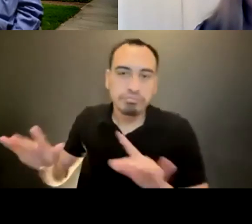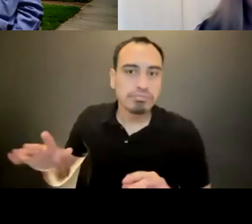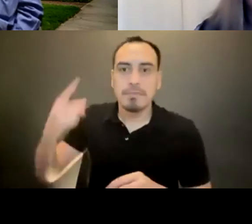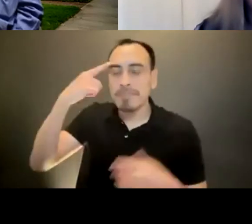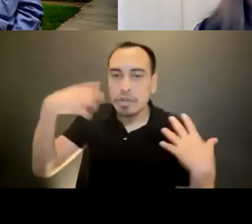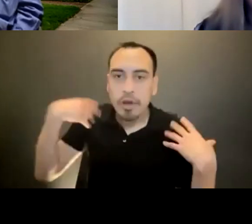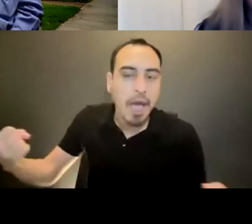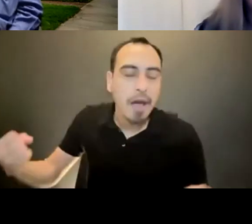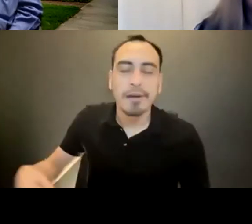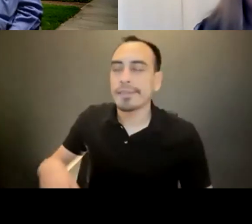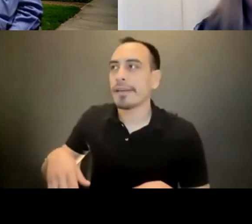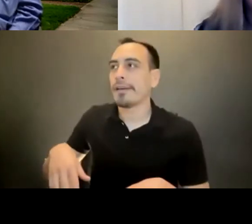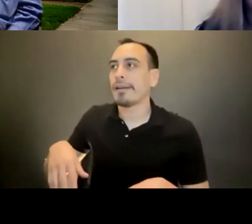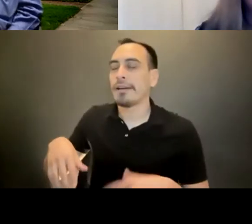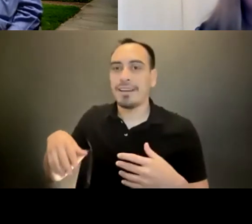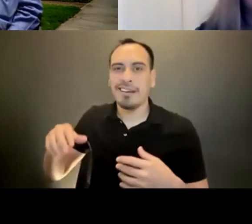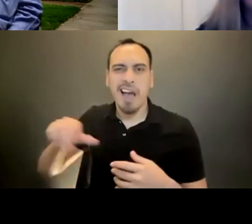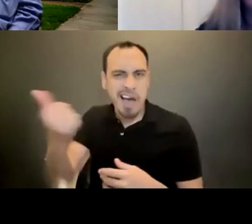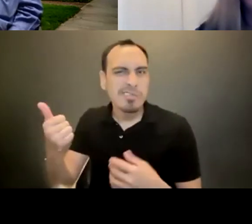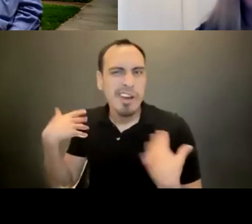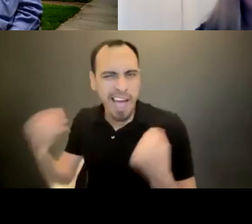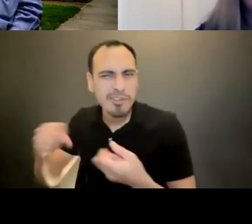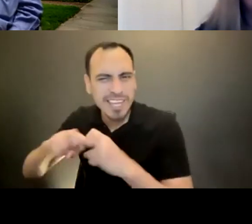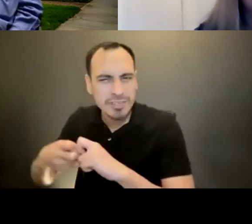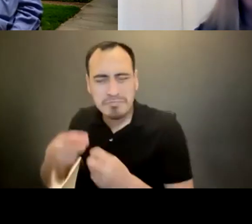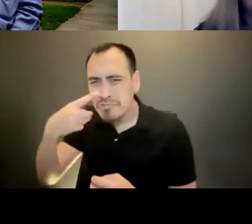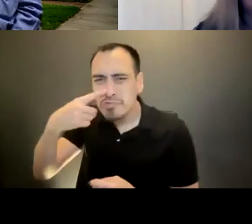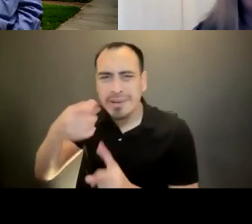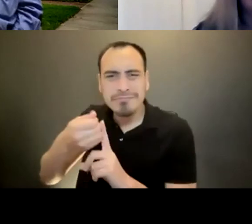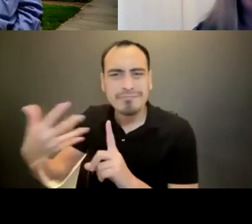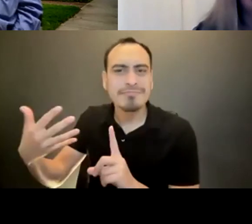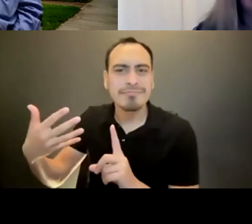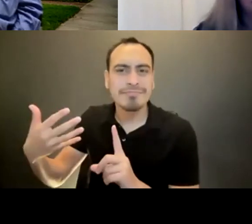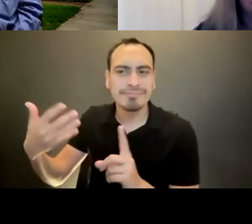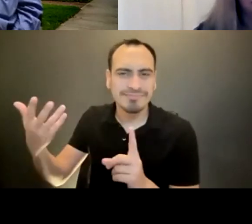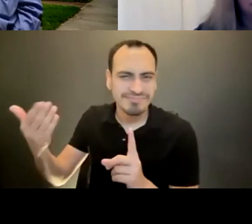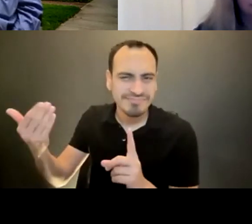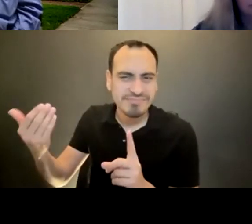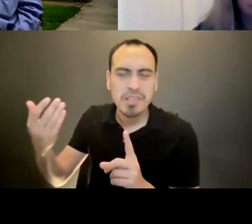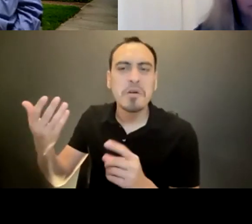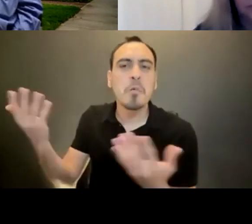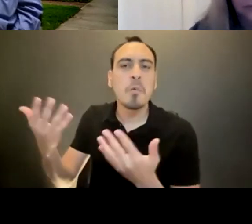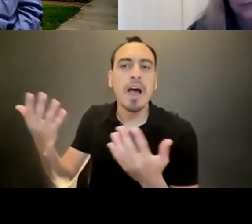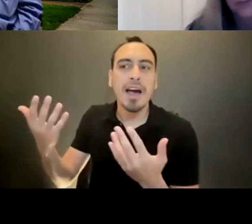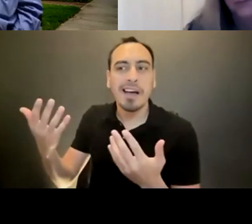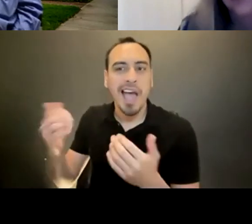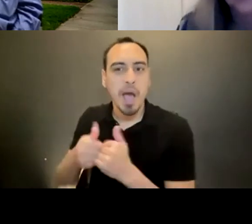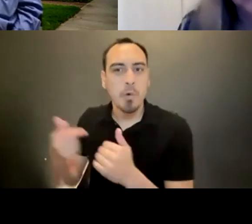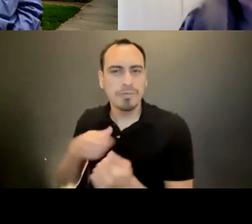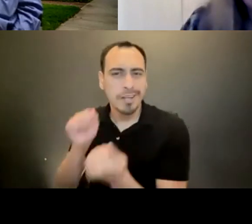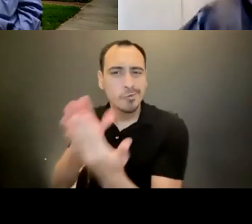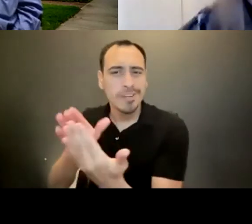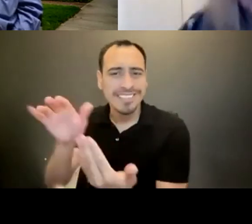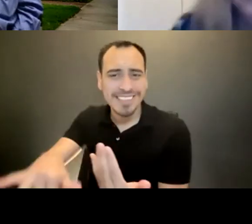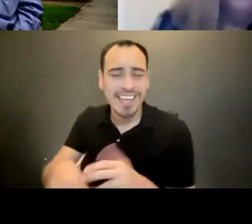health. Can you talk a little bit about that and what's being done to address that versus